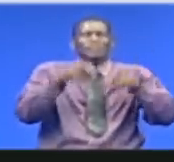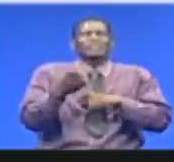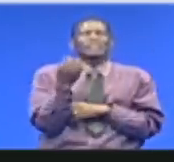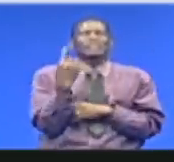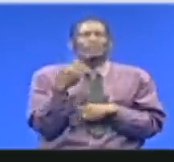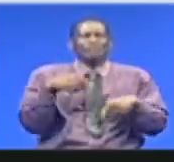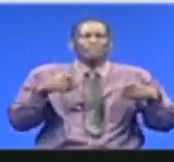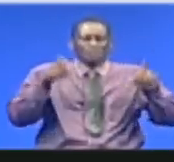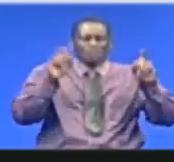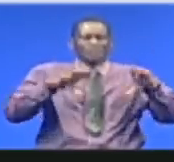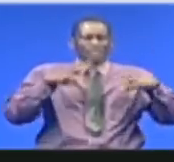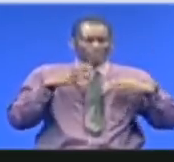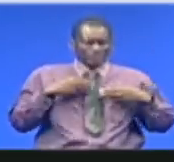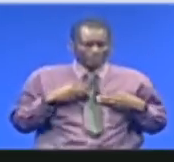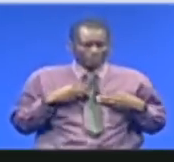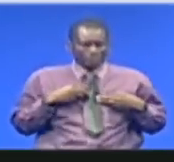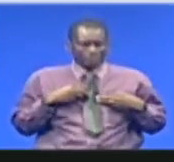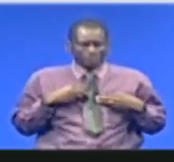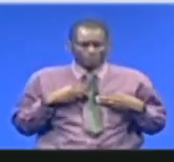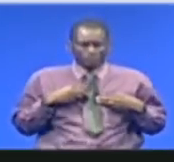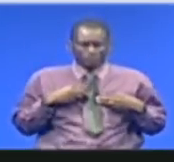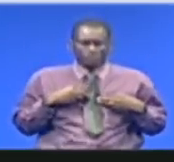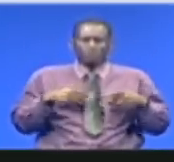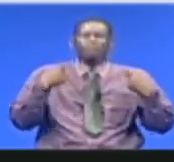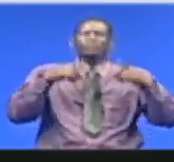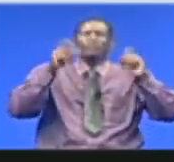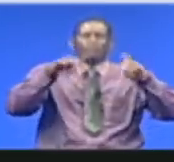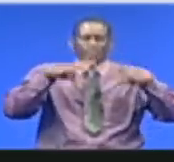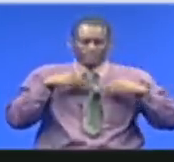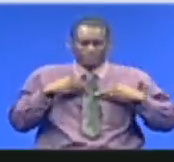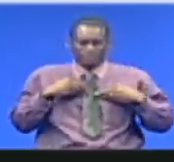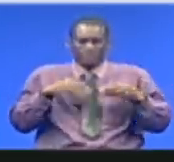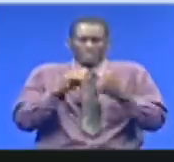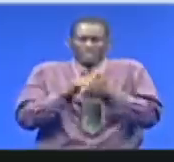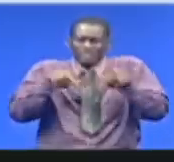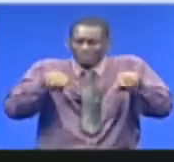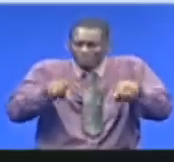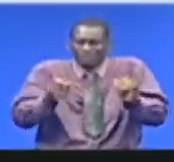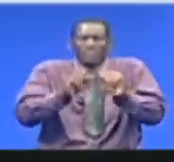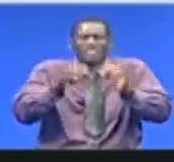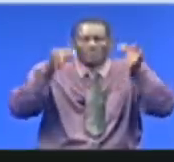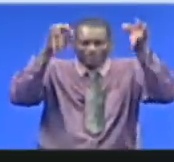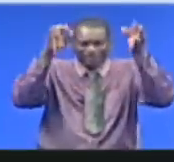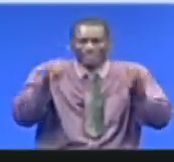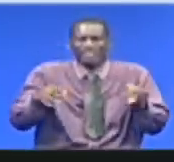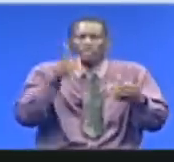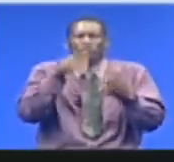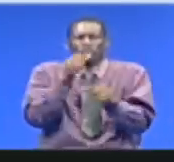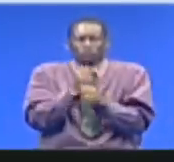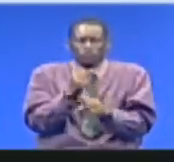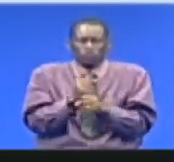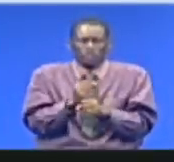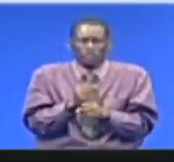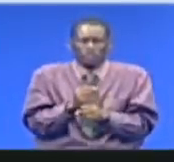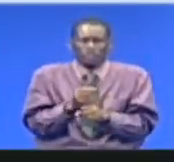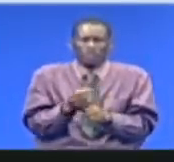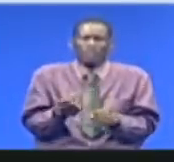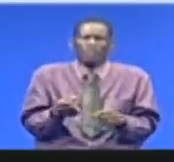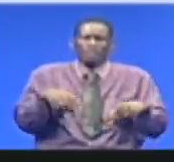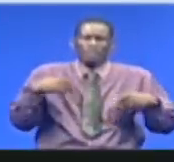must accept that they did not by themselves decide the things they were doing. I mean,